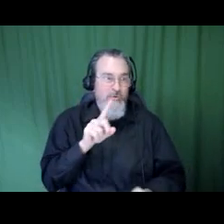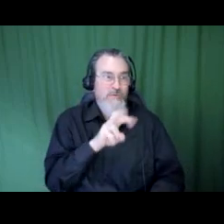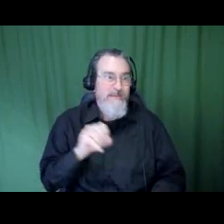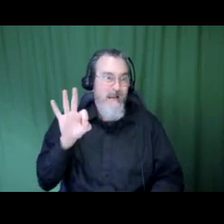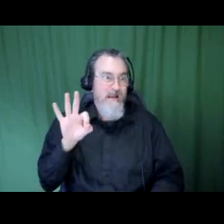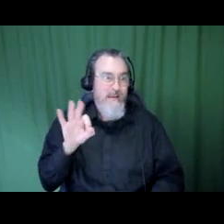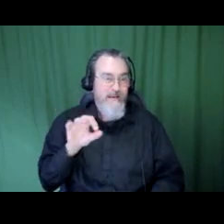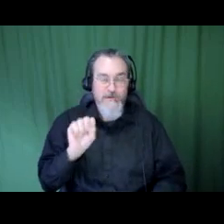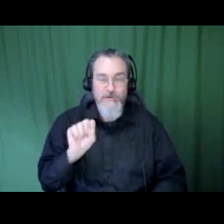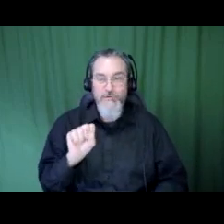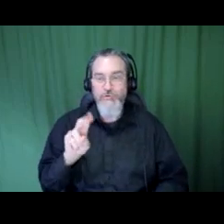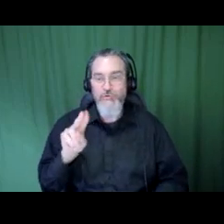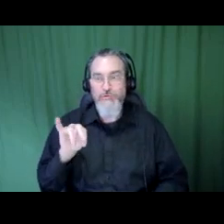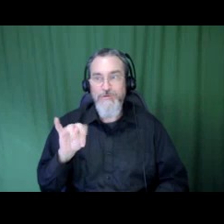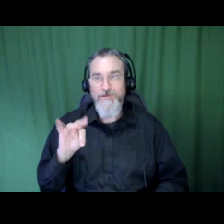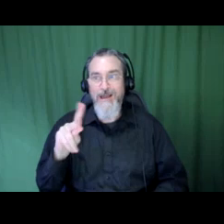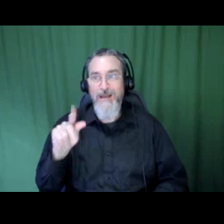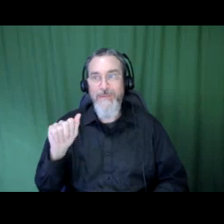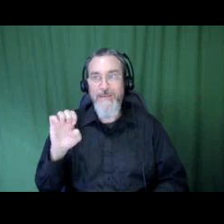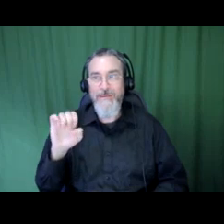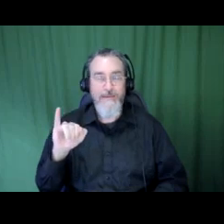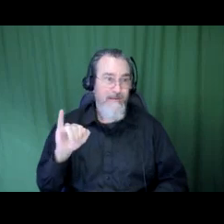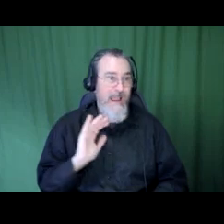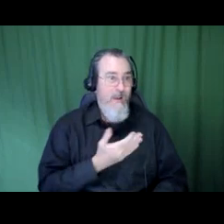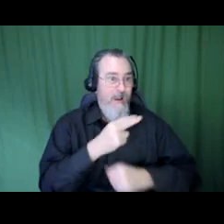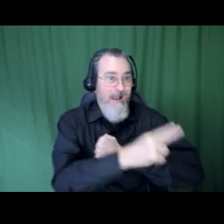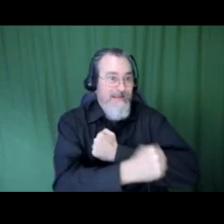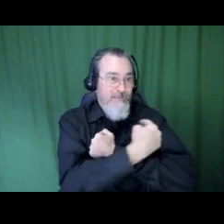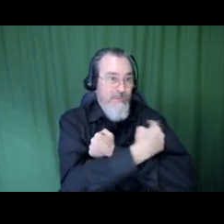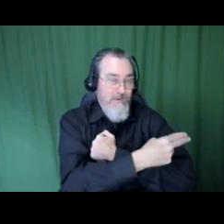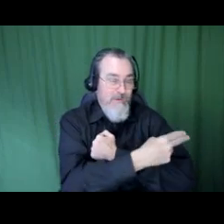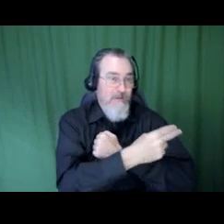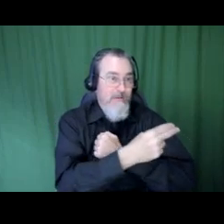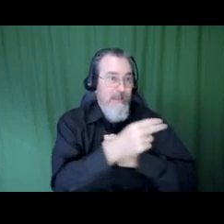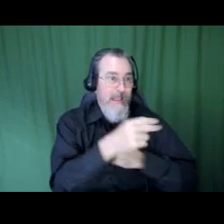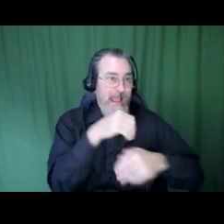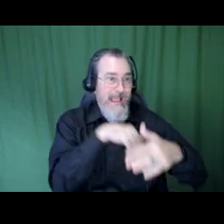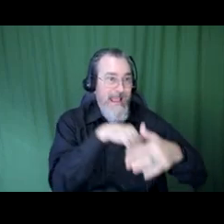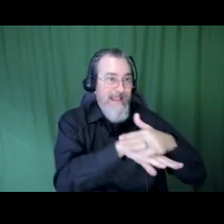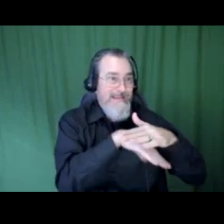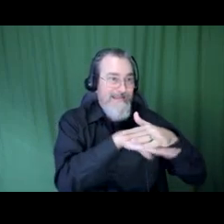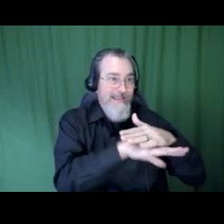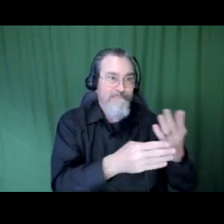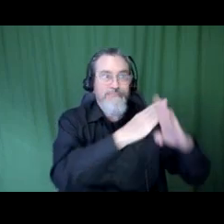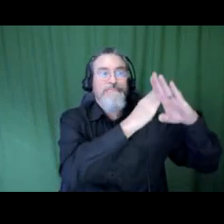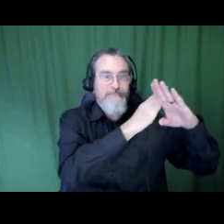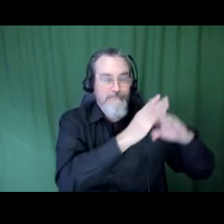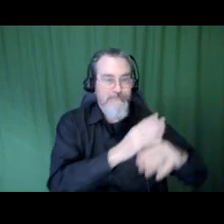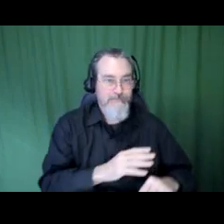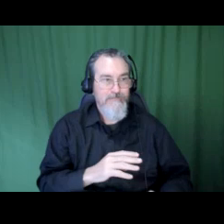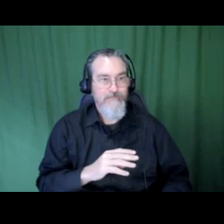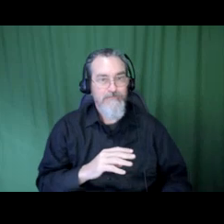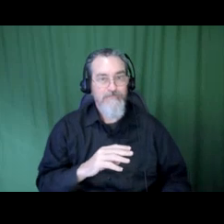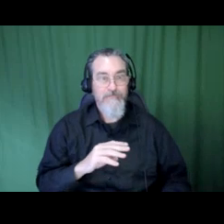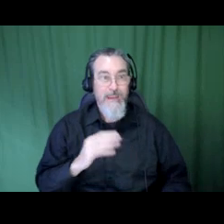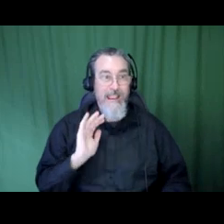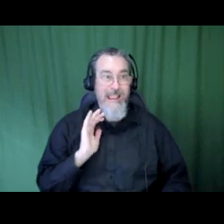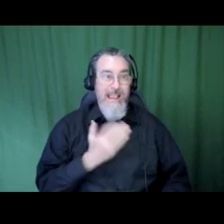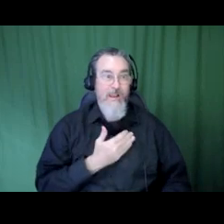and only hospital completely shut off unless you wanted to go up the mountain. Access to our seaport